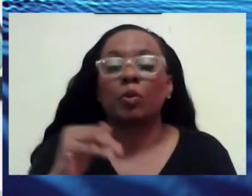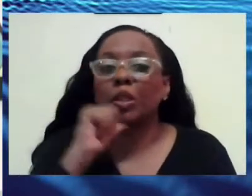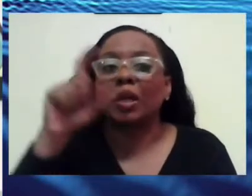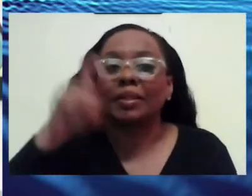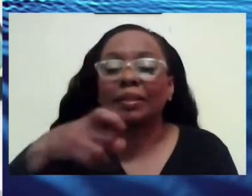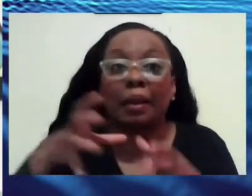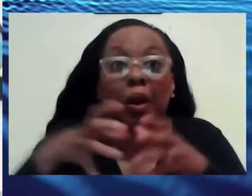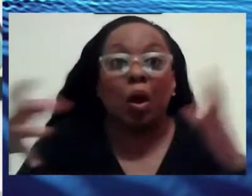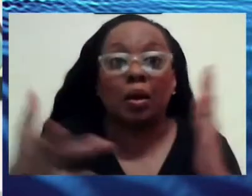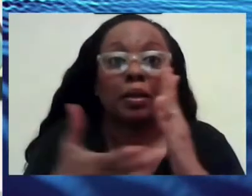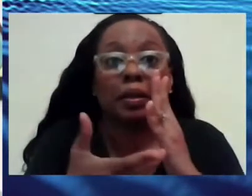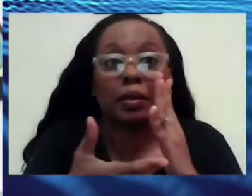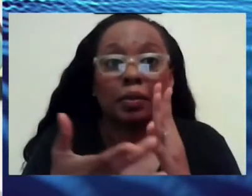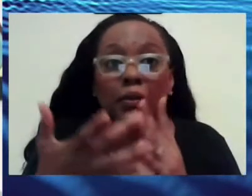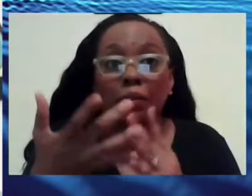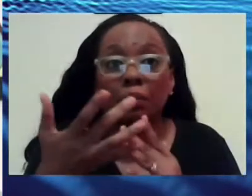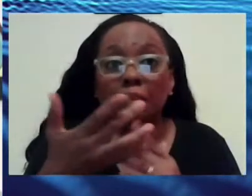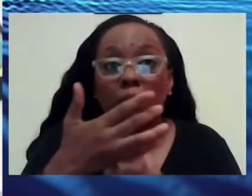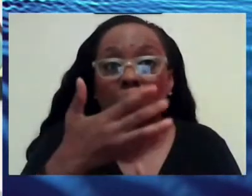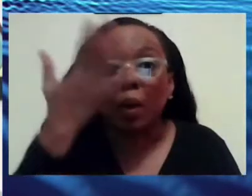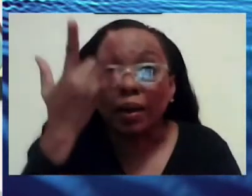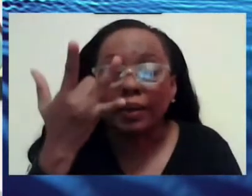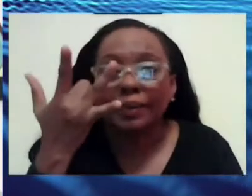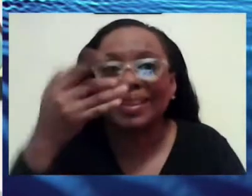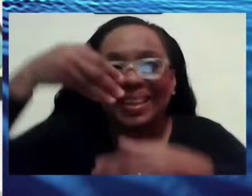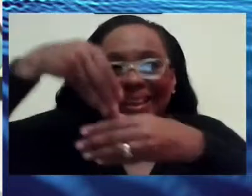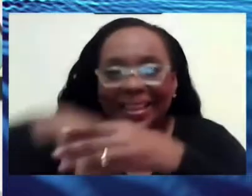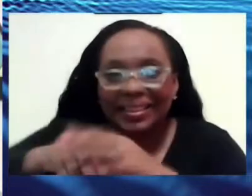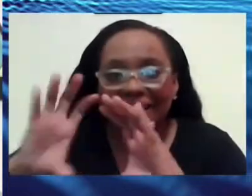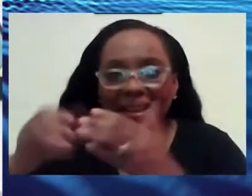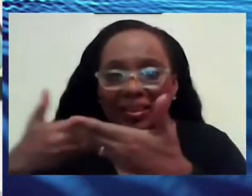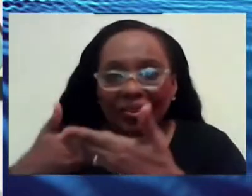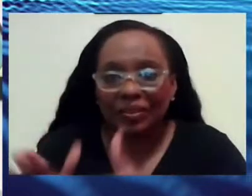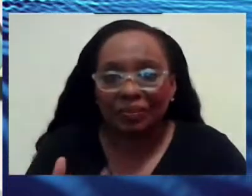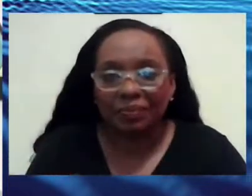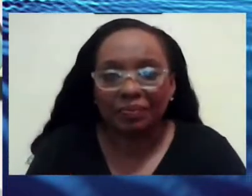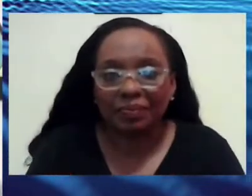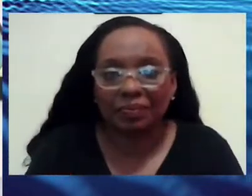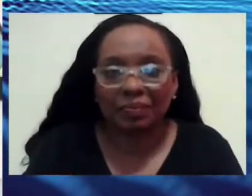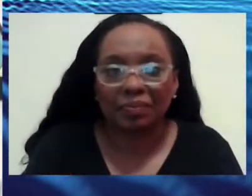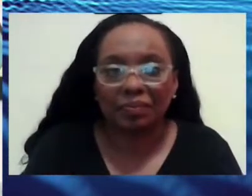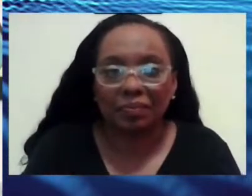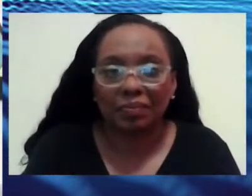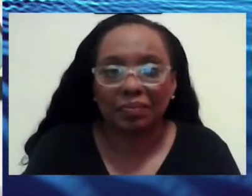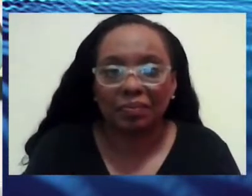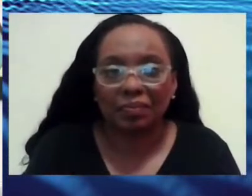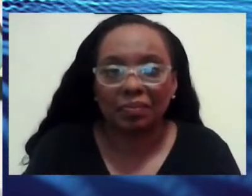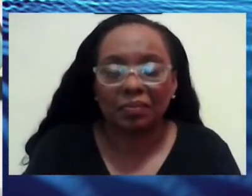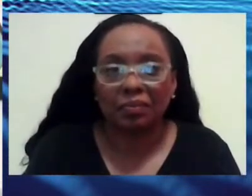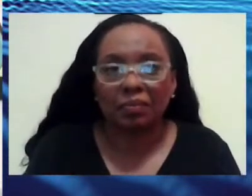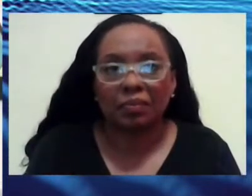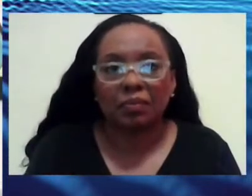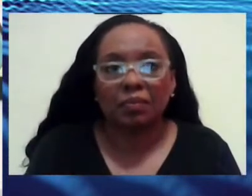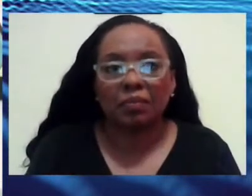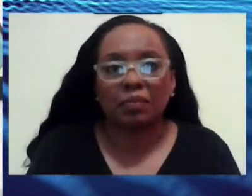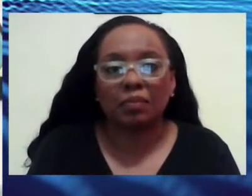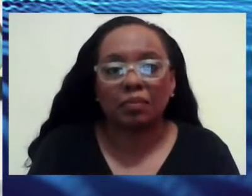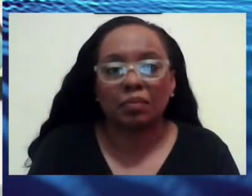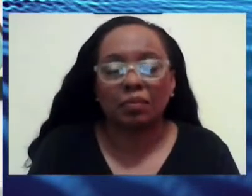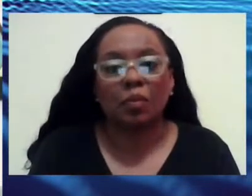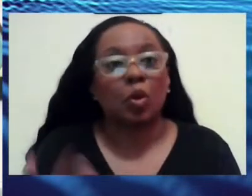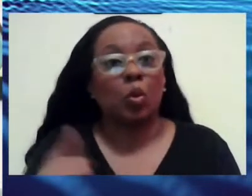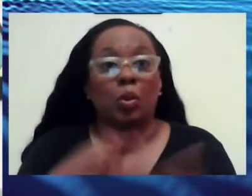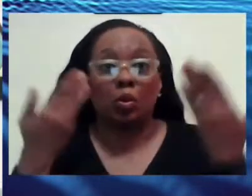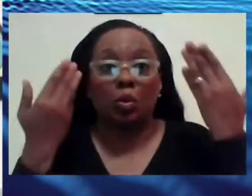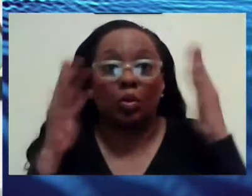face-to-face. But we recognize that technology is going to play a large part going forward, because we don't know what to expect going forward, and we